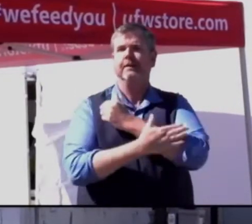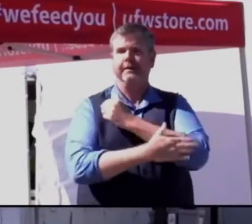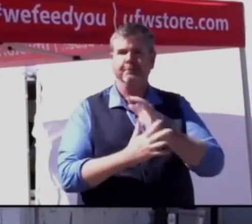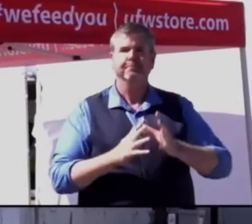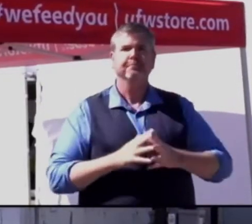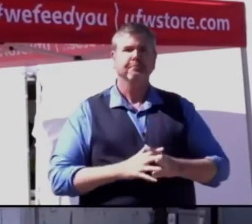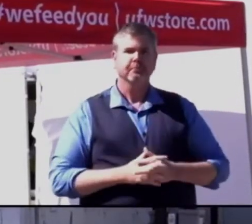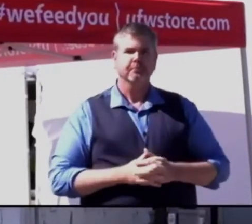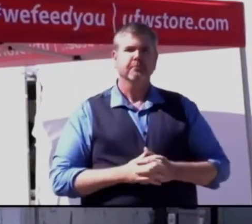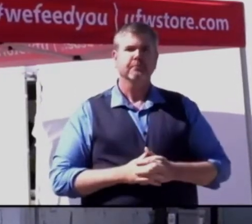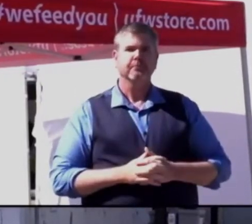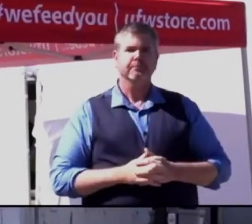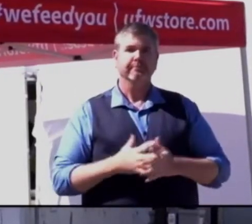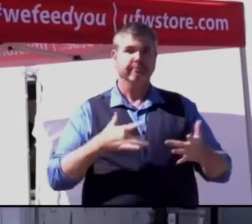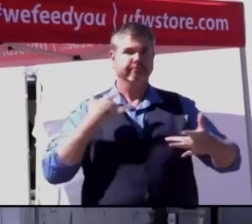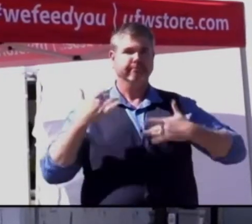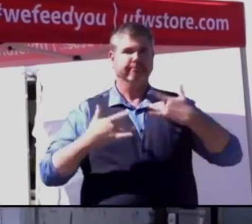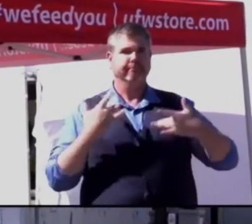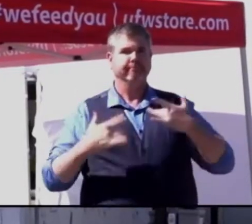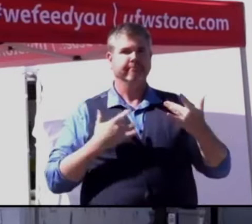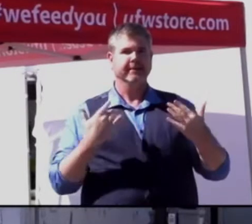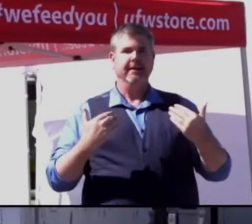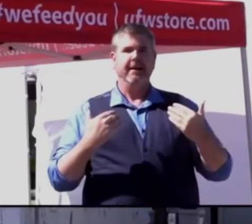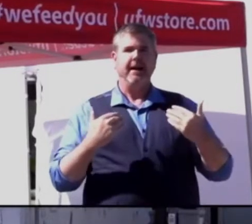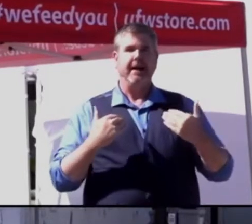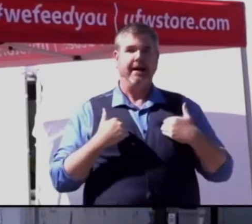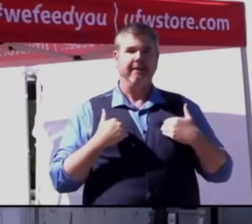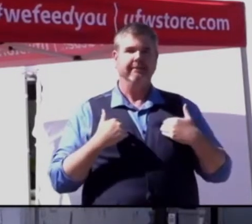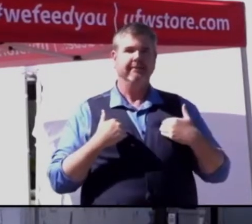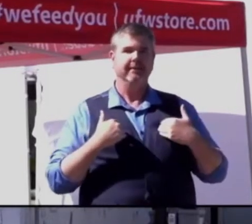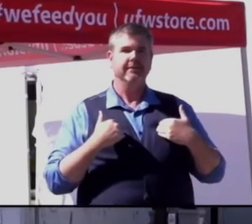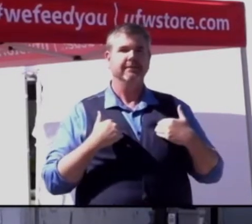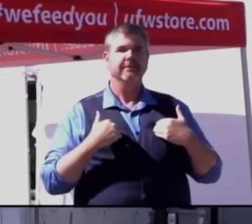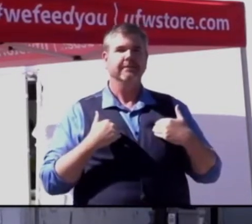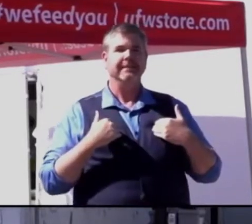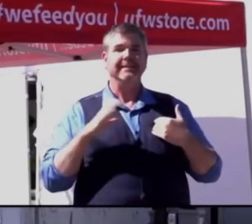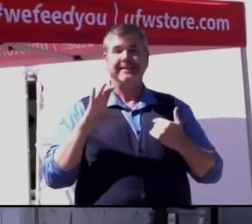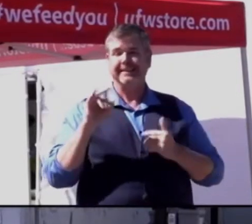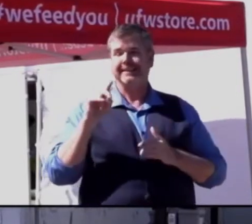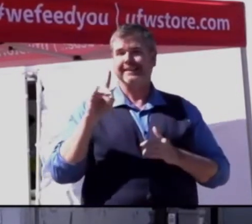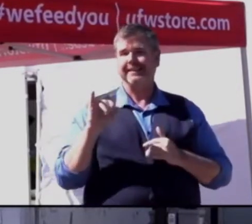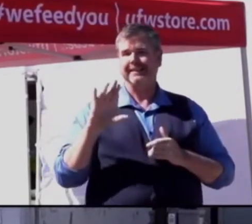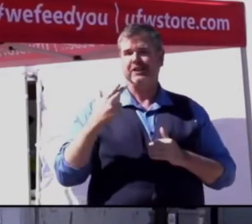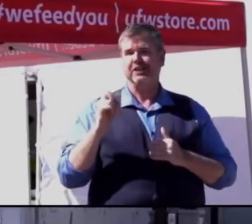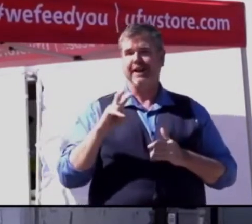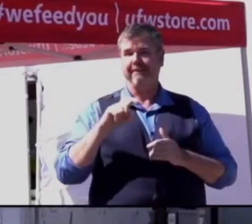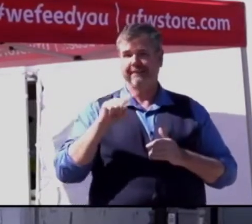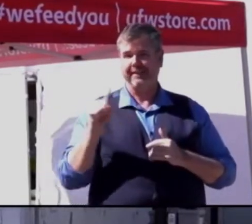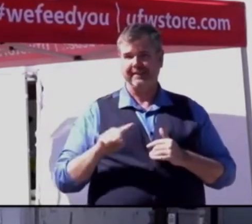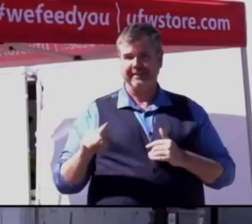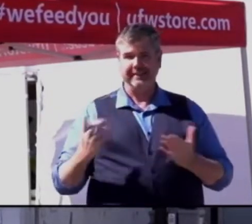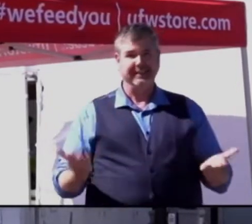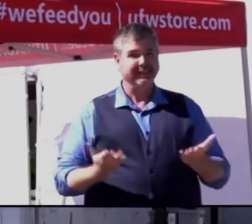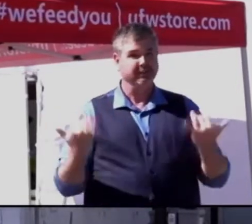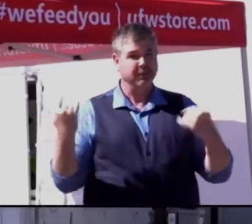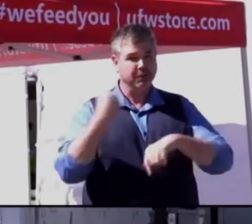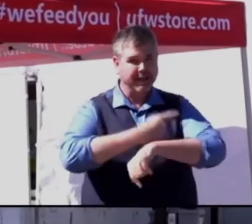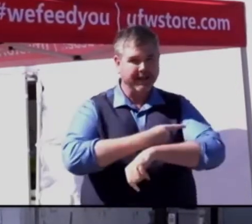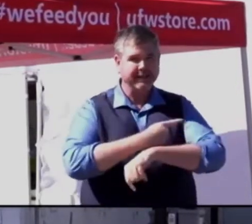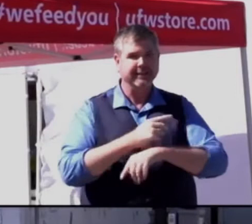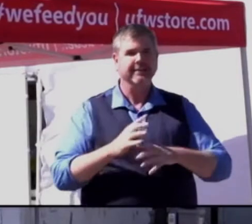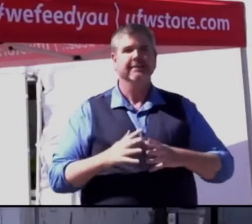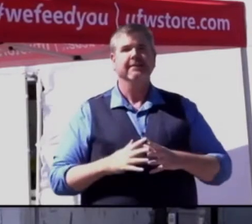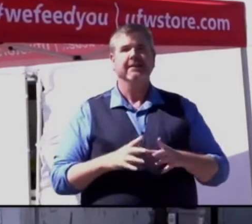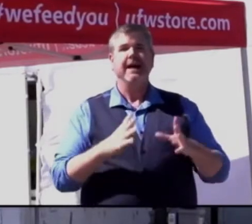say that it's exciting to have Supervisor Cindy Chavez here with us today. And we also